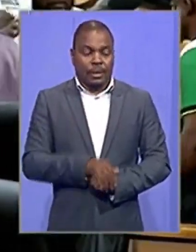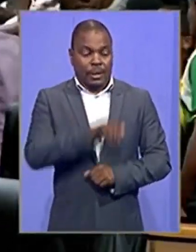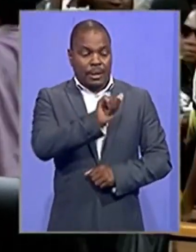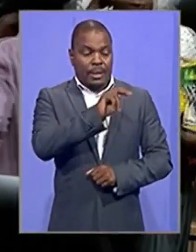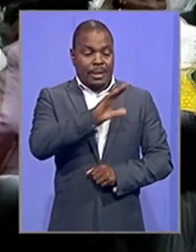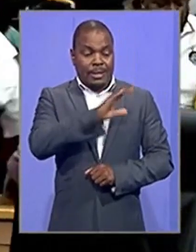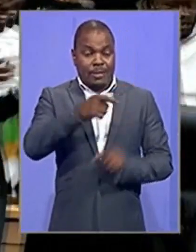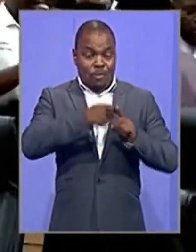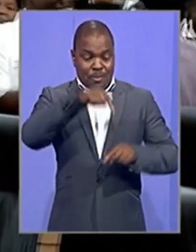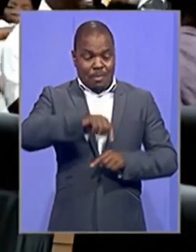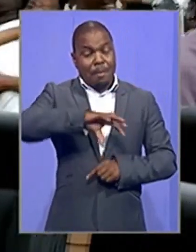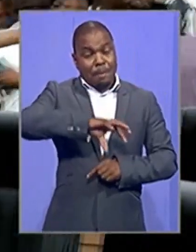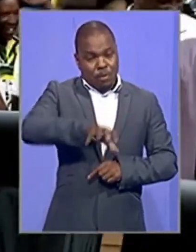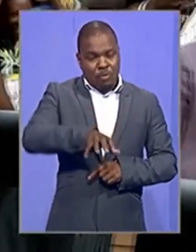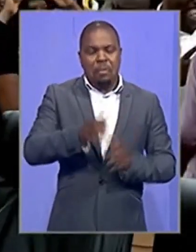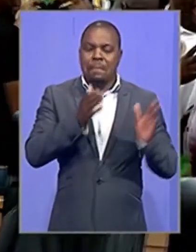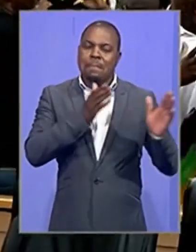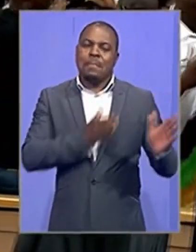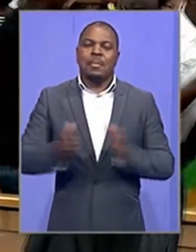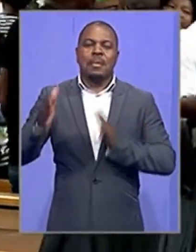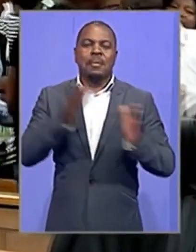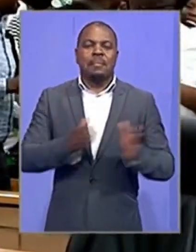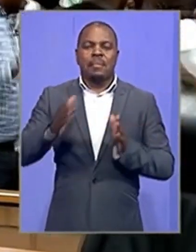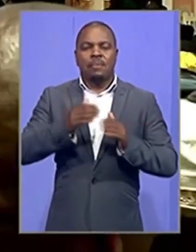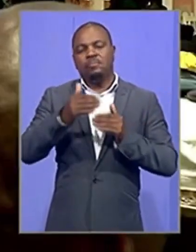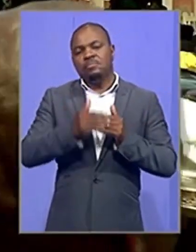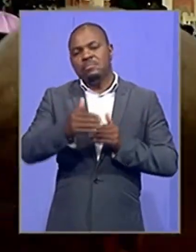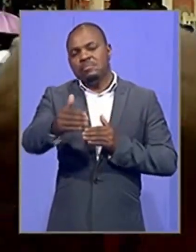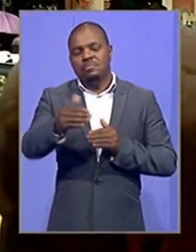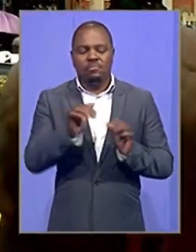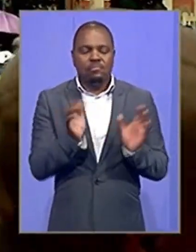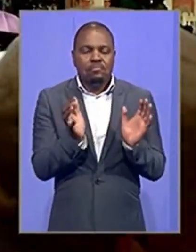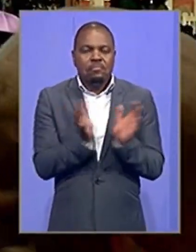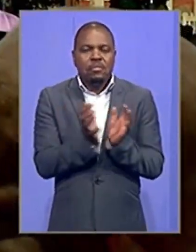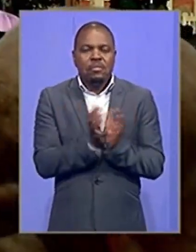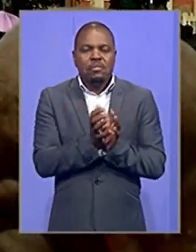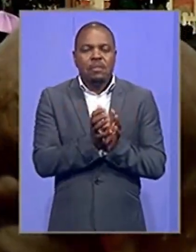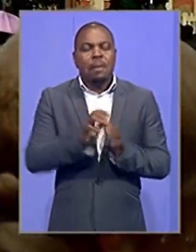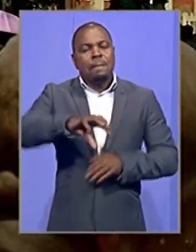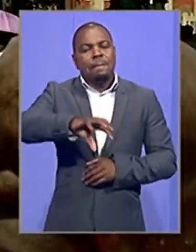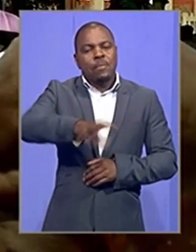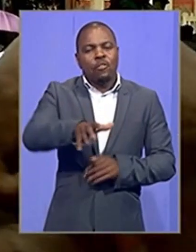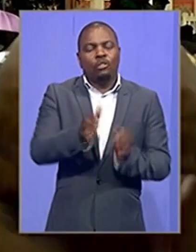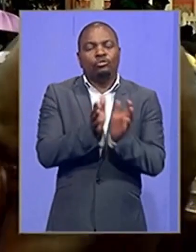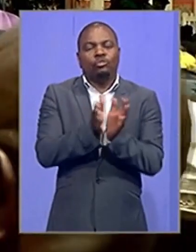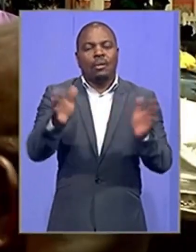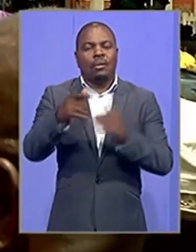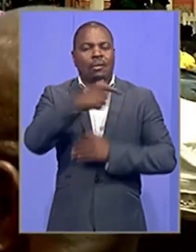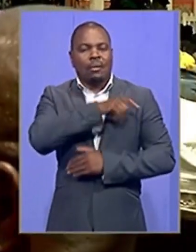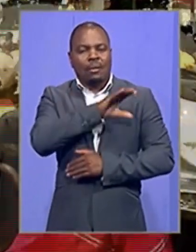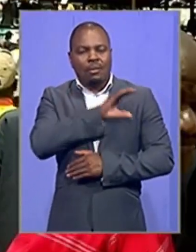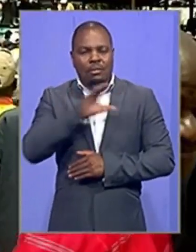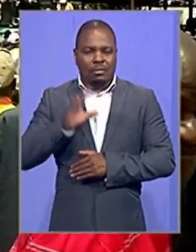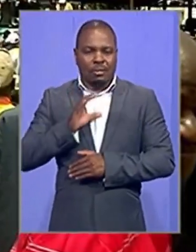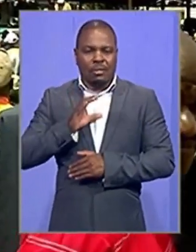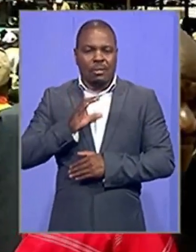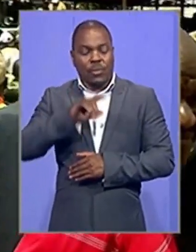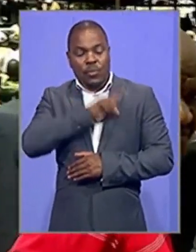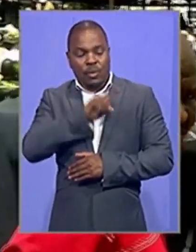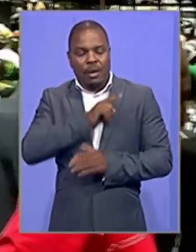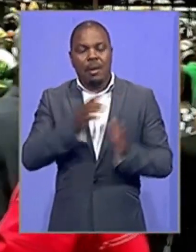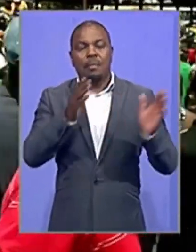mo profenseng e ipakanyetsa go tshwara kopano ya bona ya Provincial General Council go